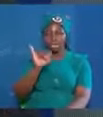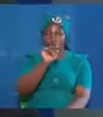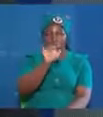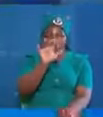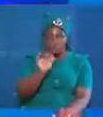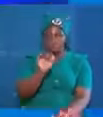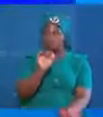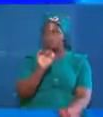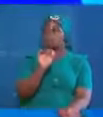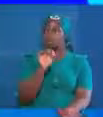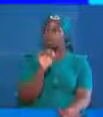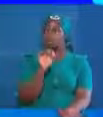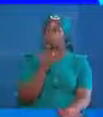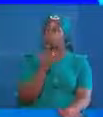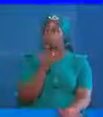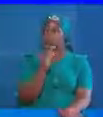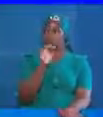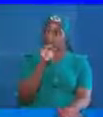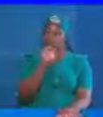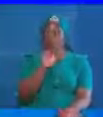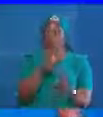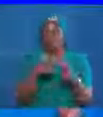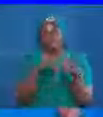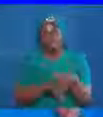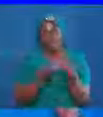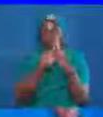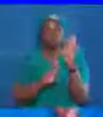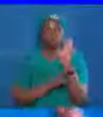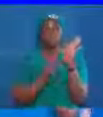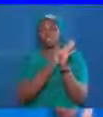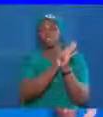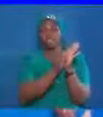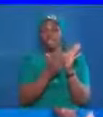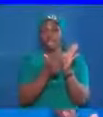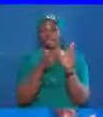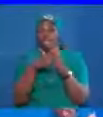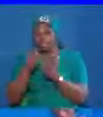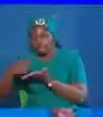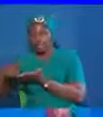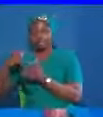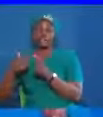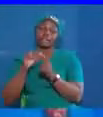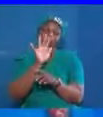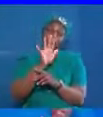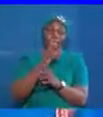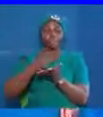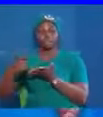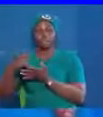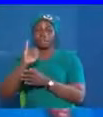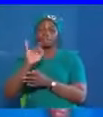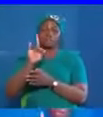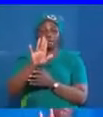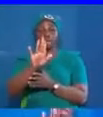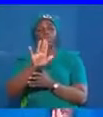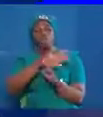www.bbi.org and you will follow the instructions that are written there. Then you sign and your signature and your ID and all your details